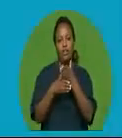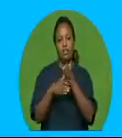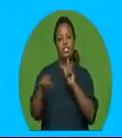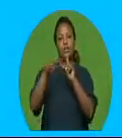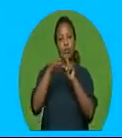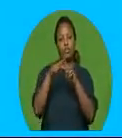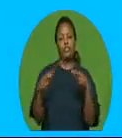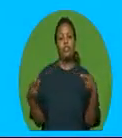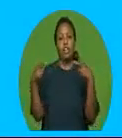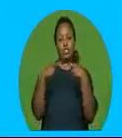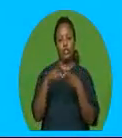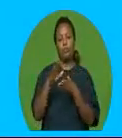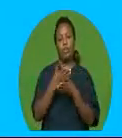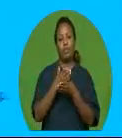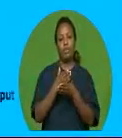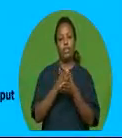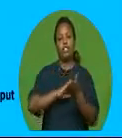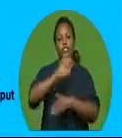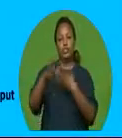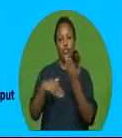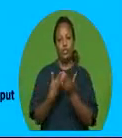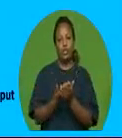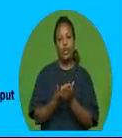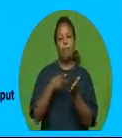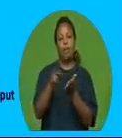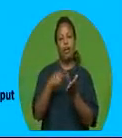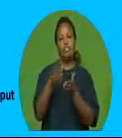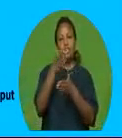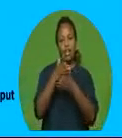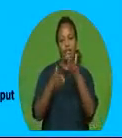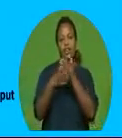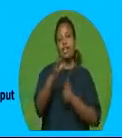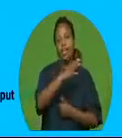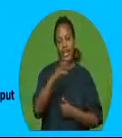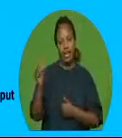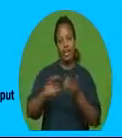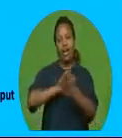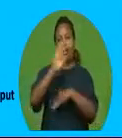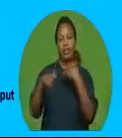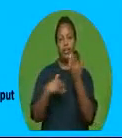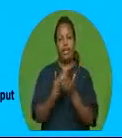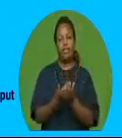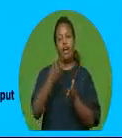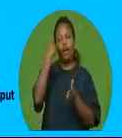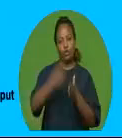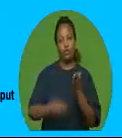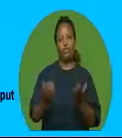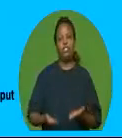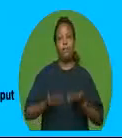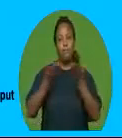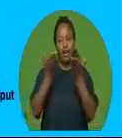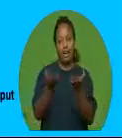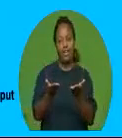level. The positive relationship between the general price level and the aggregate